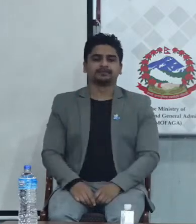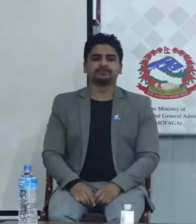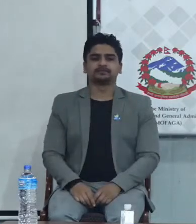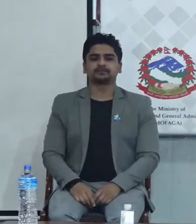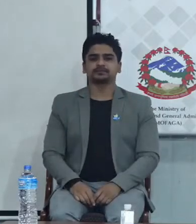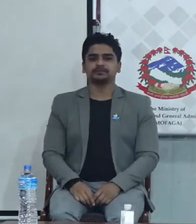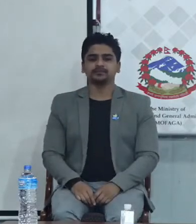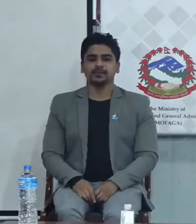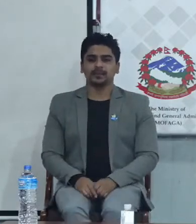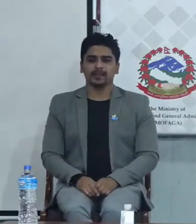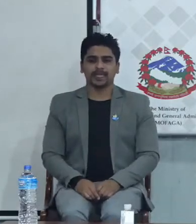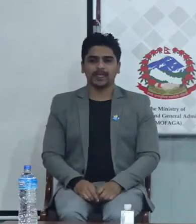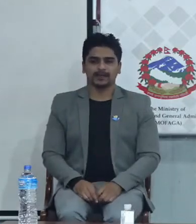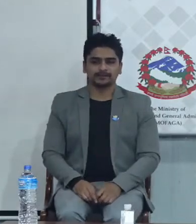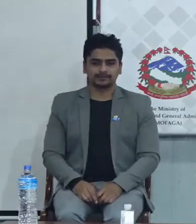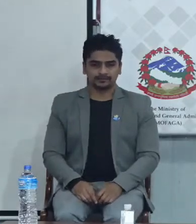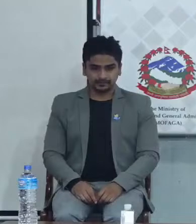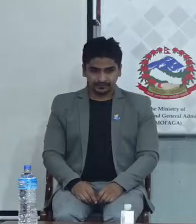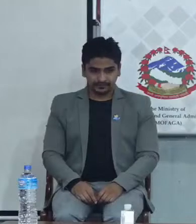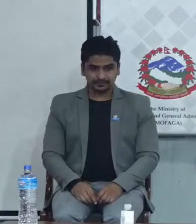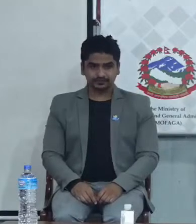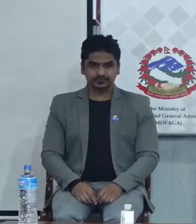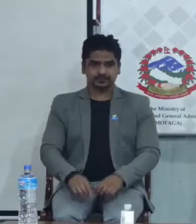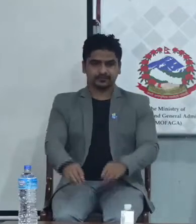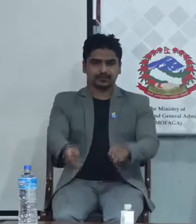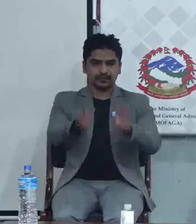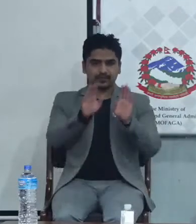Thank you, Prakash sir.